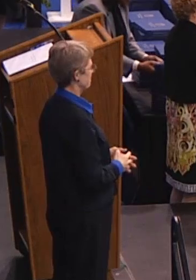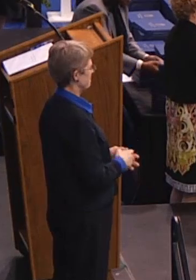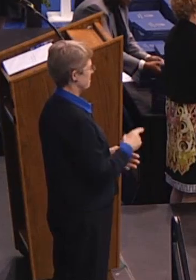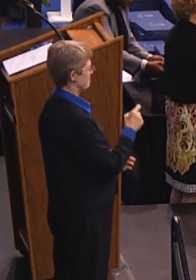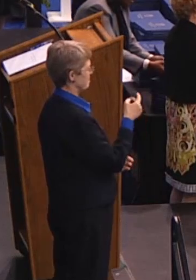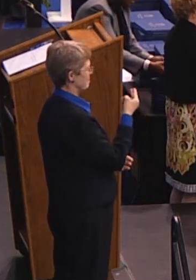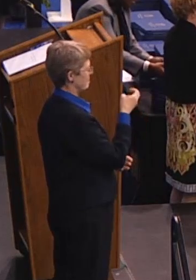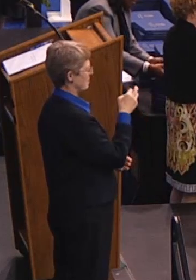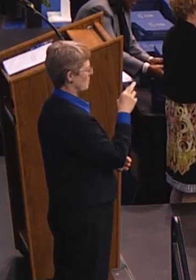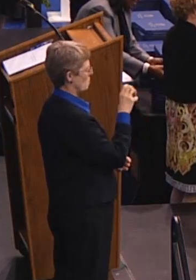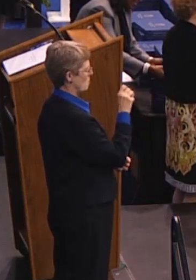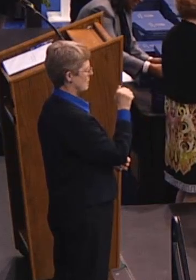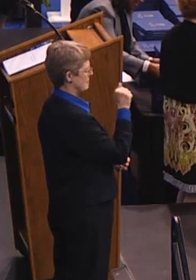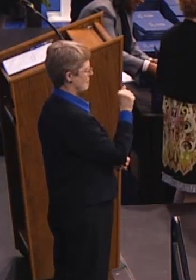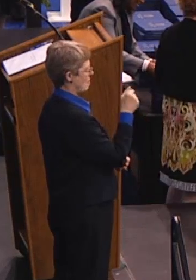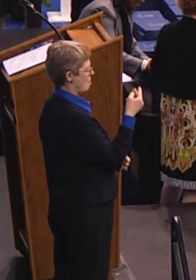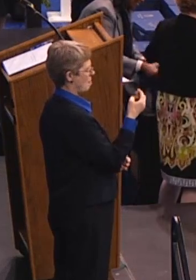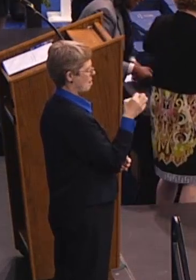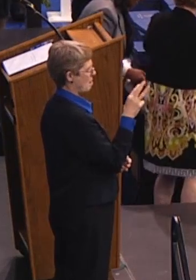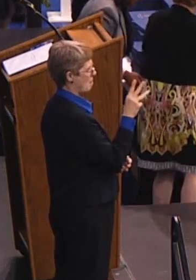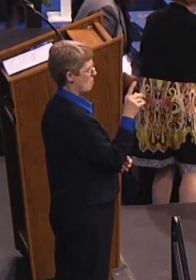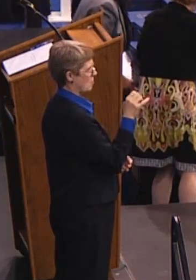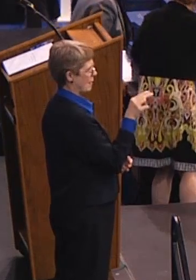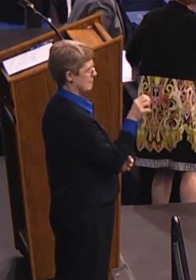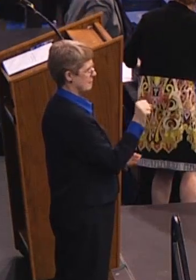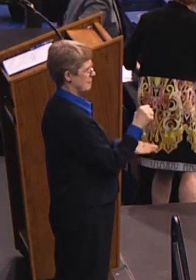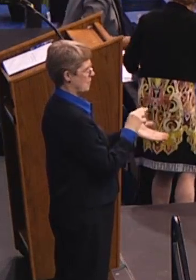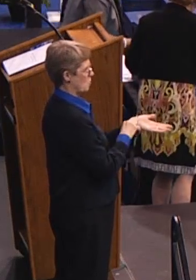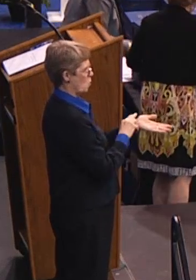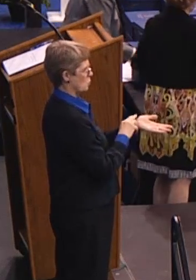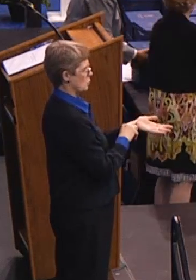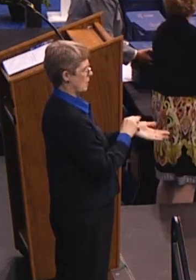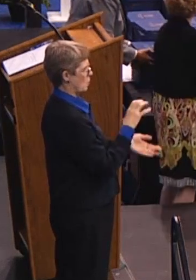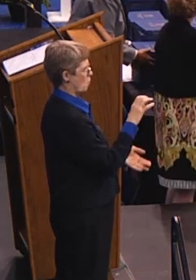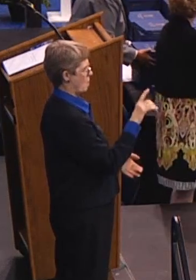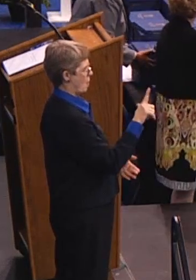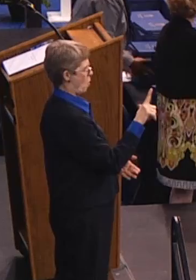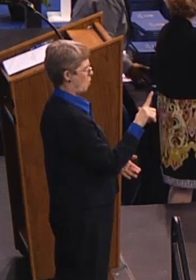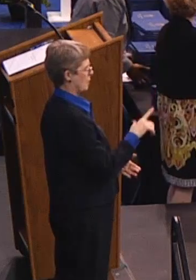Teresa Ray Hawkins, nursing, cum laude.